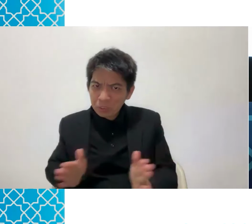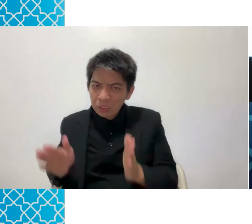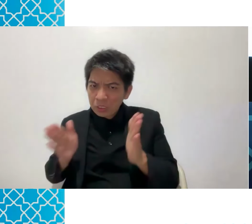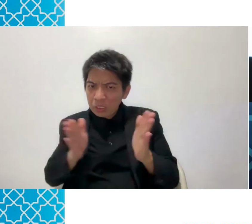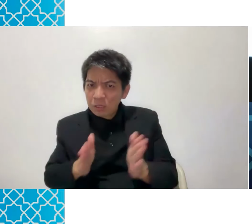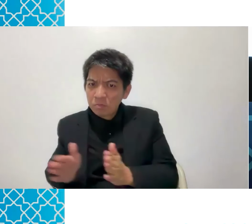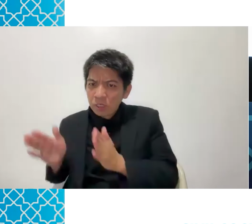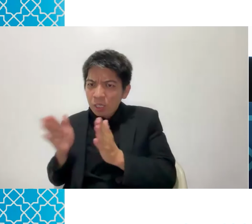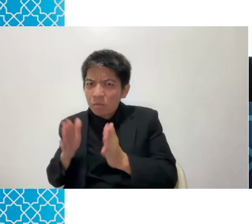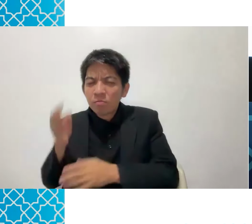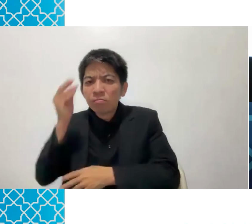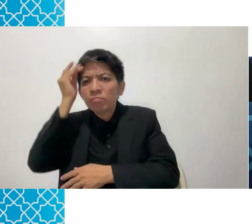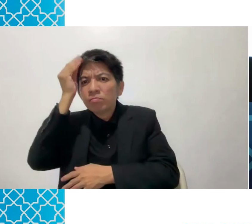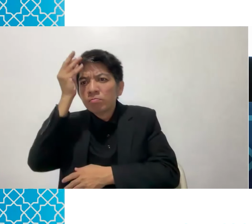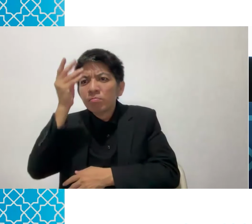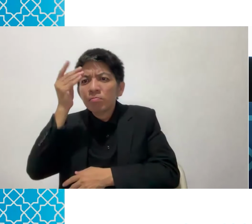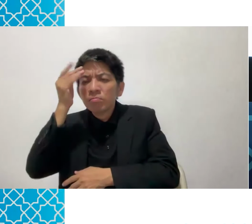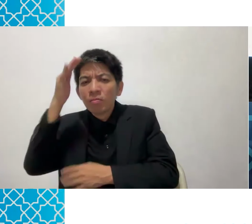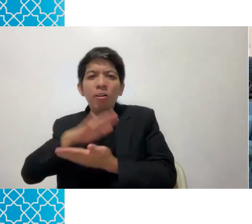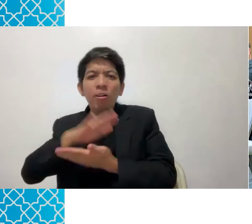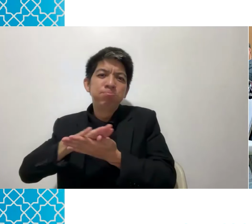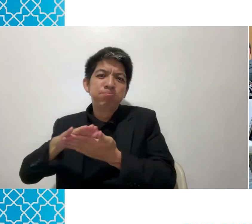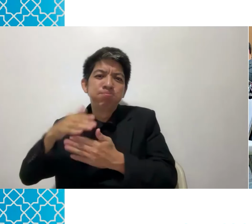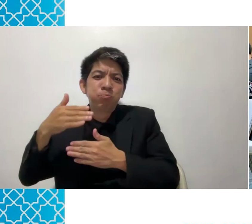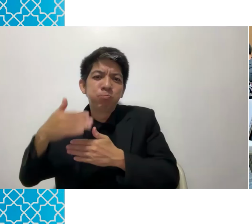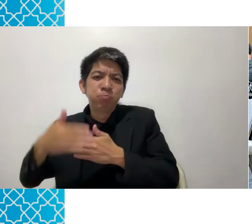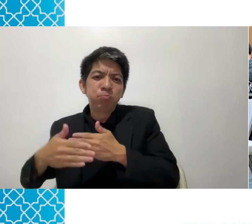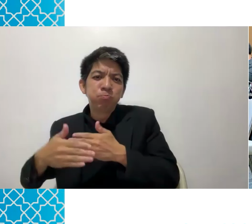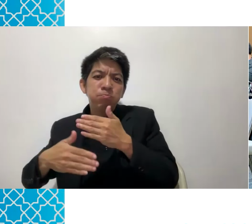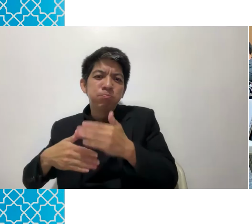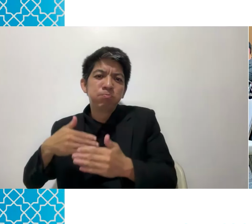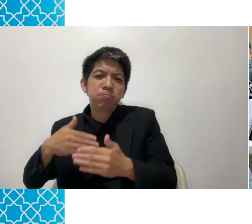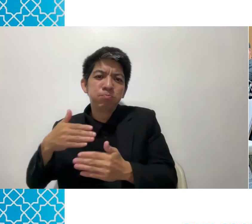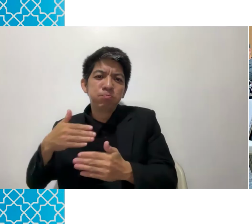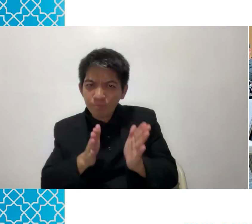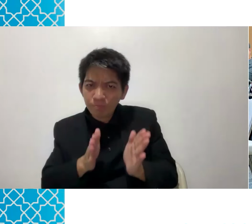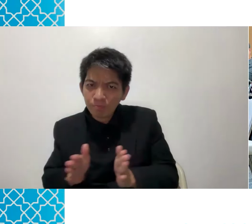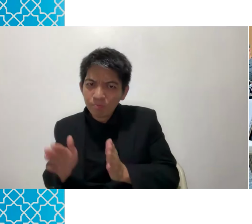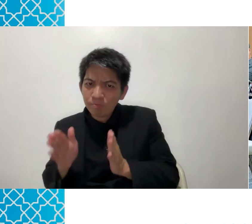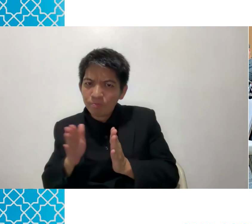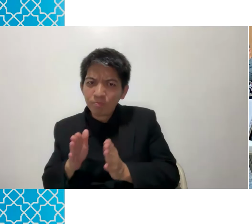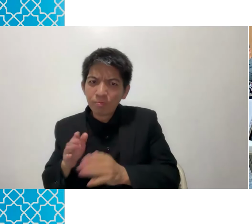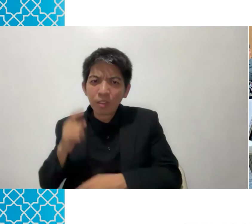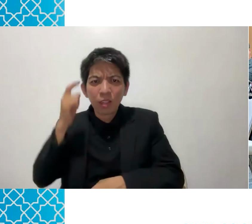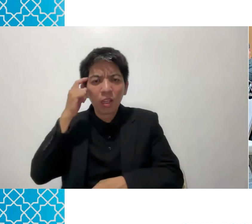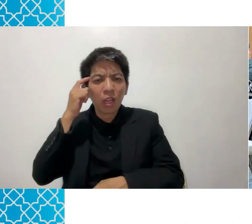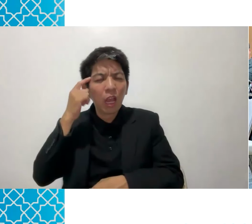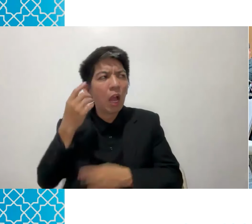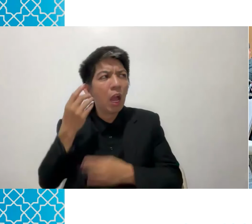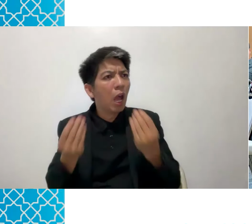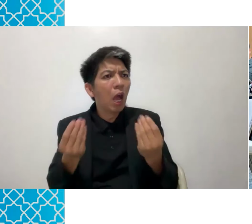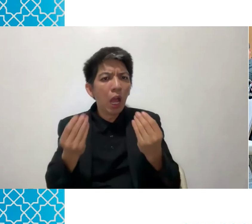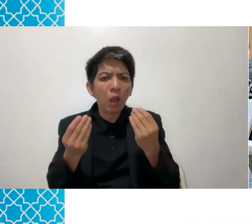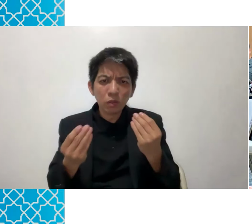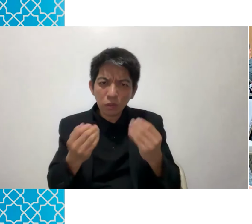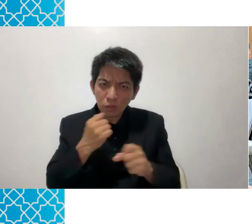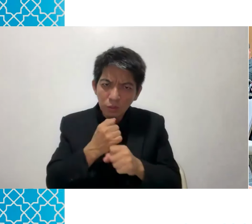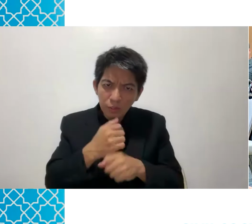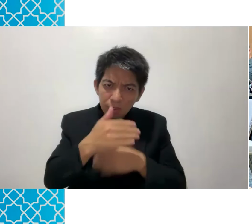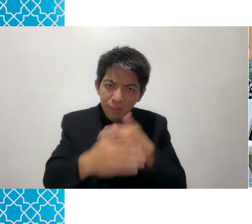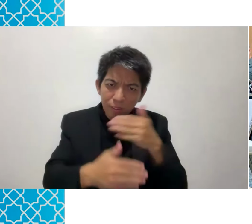translate plans into actual projects. And in that, they should include steps